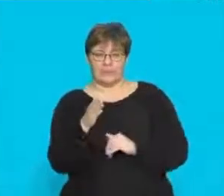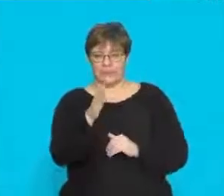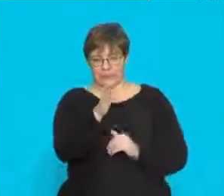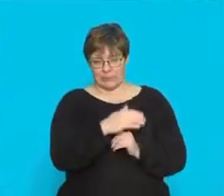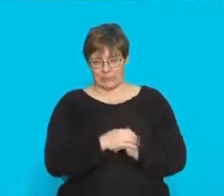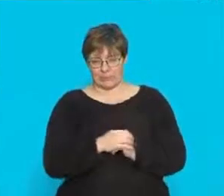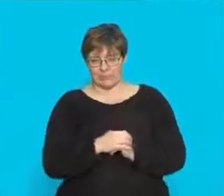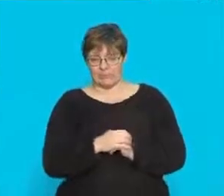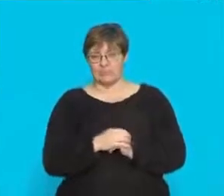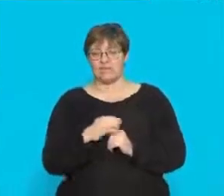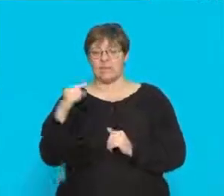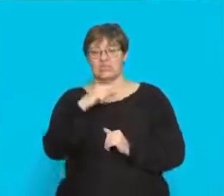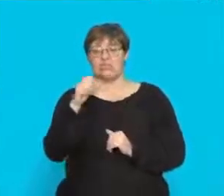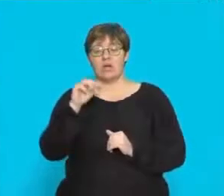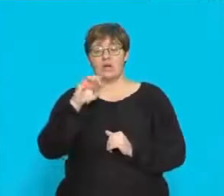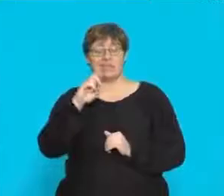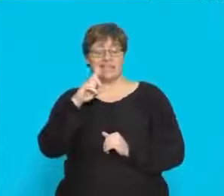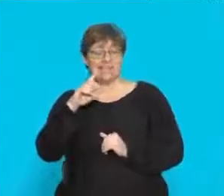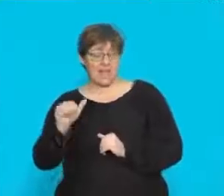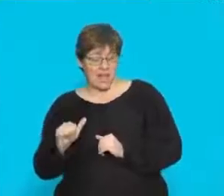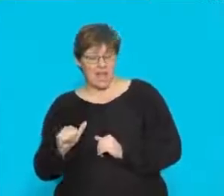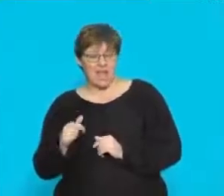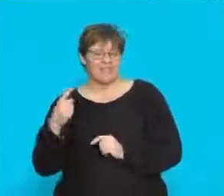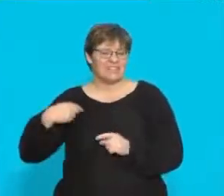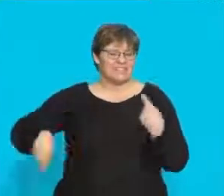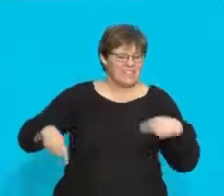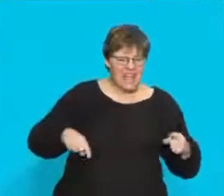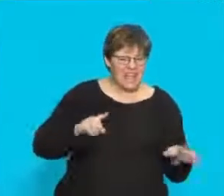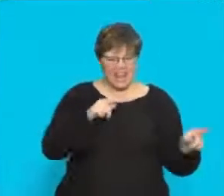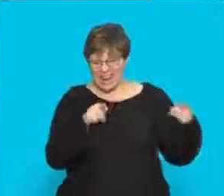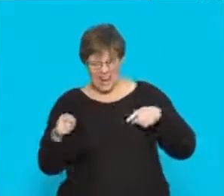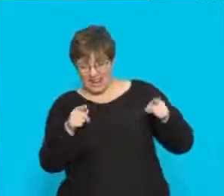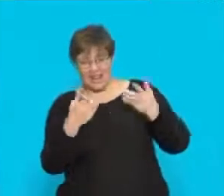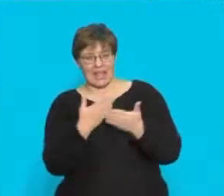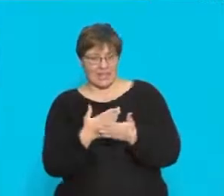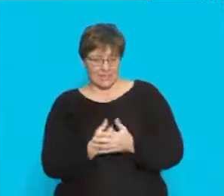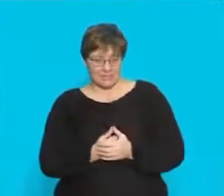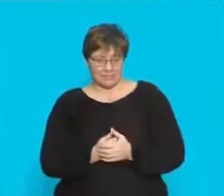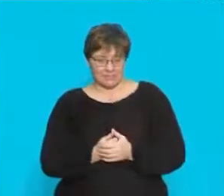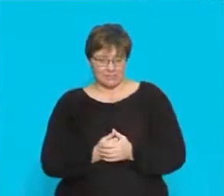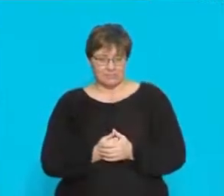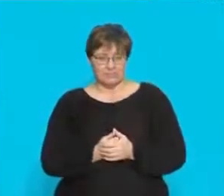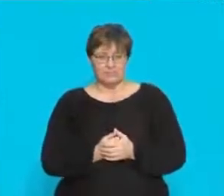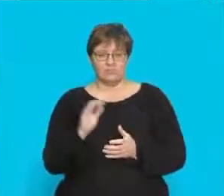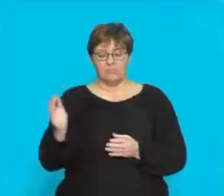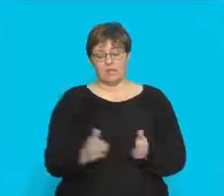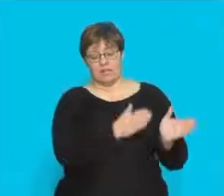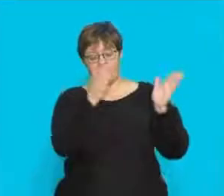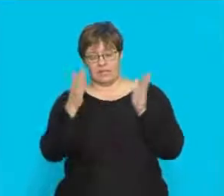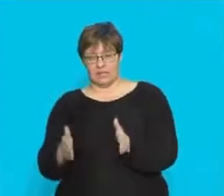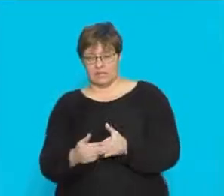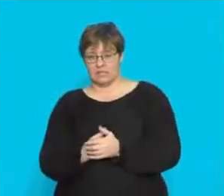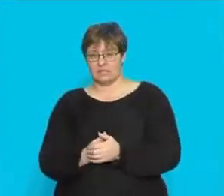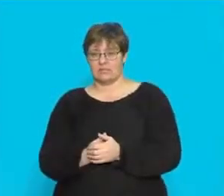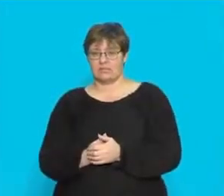your giardia over here, right, which have got all these tails and are going to get it to move. Now the next group